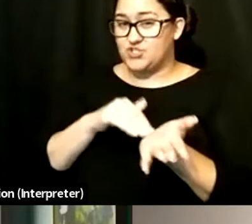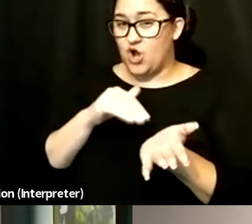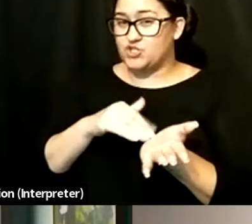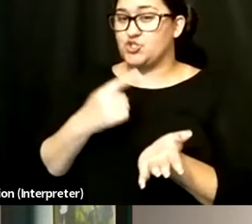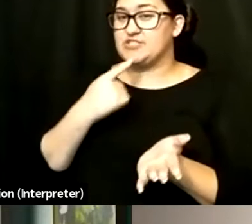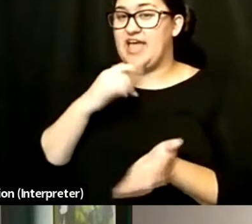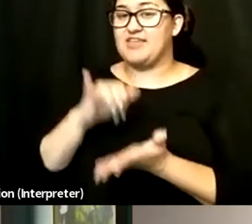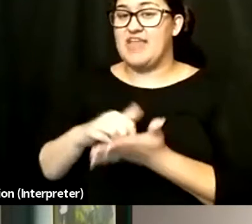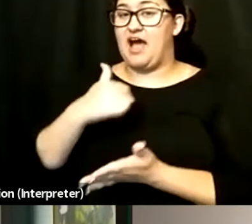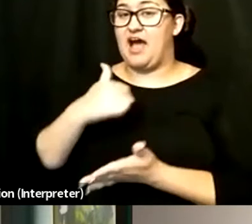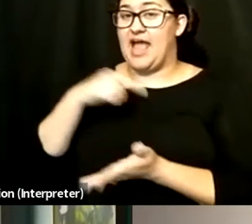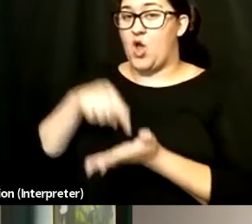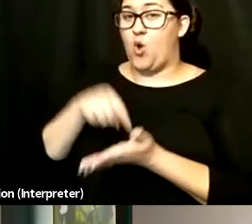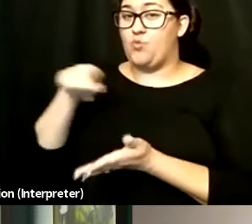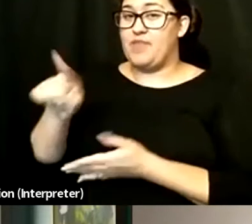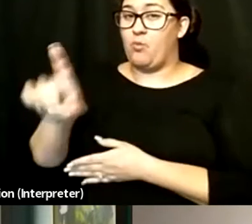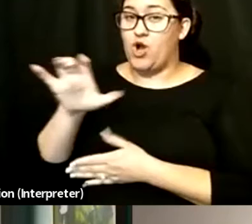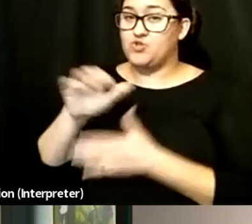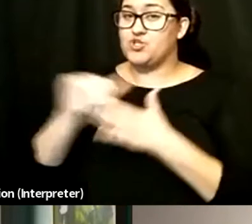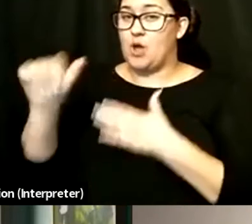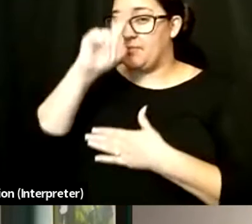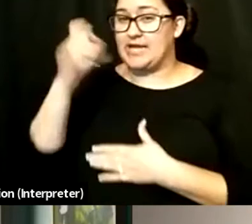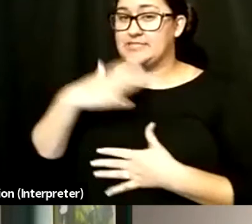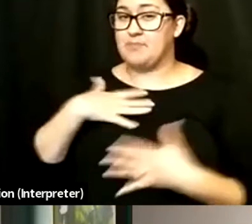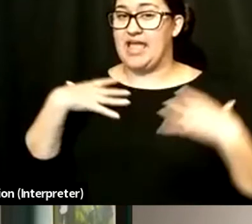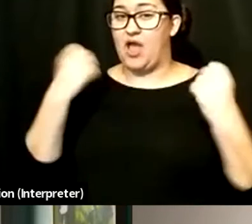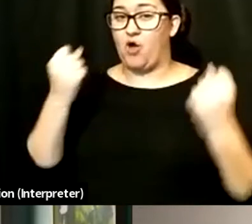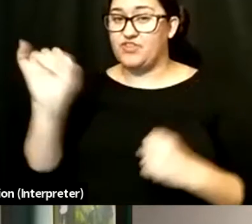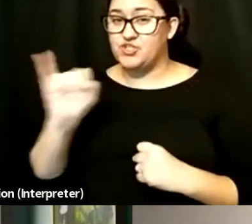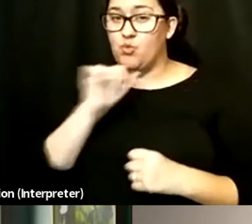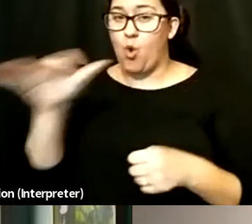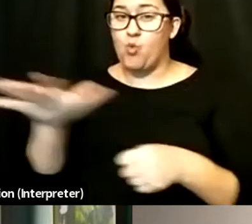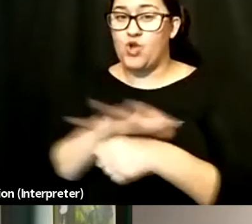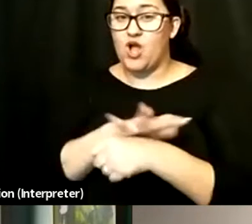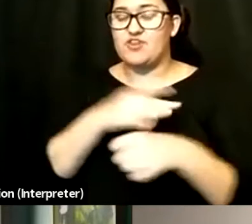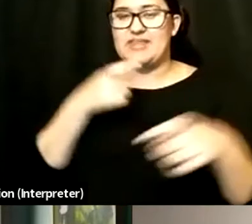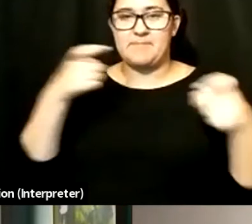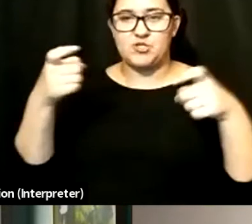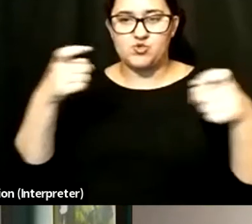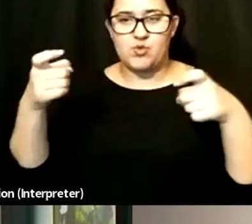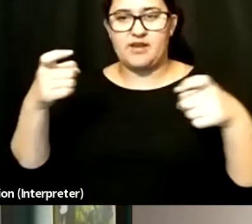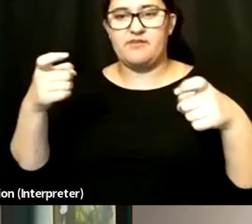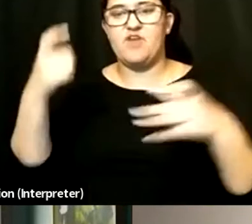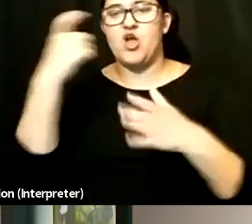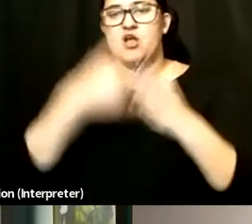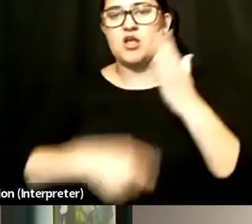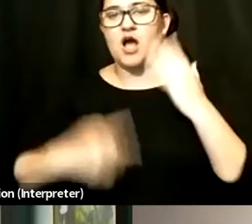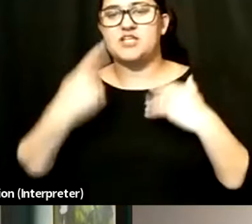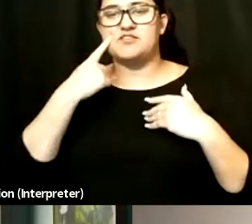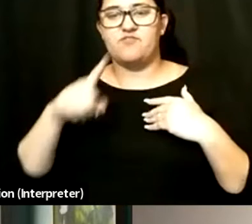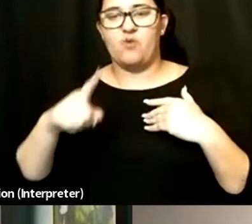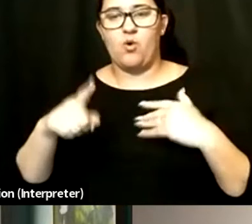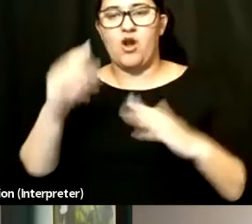owed them $100 because my health insurance won't cover the administrative costs of filling out